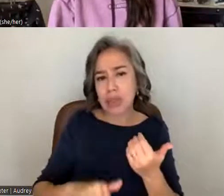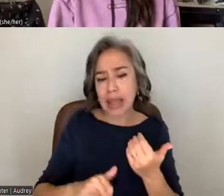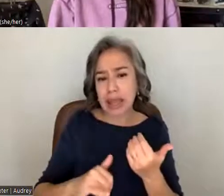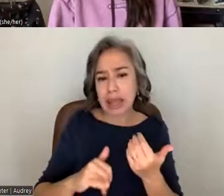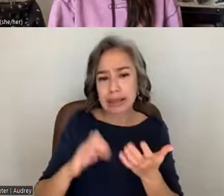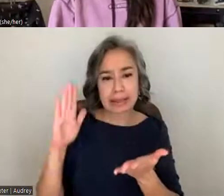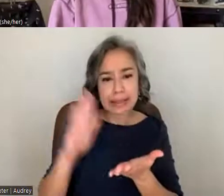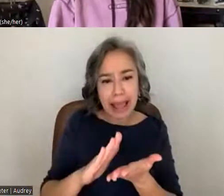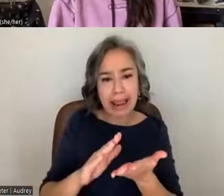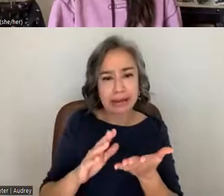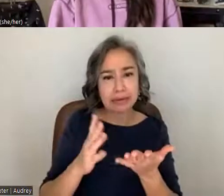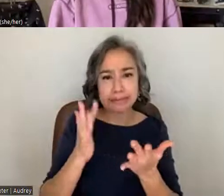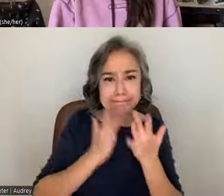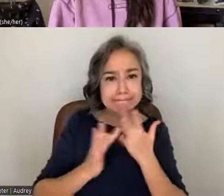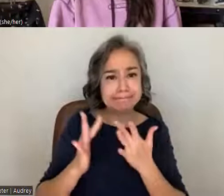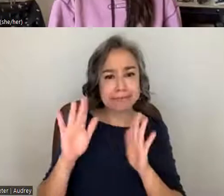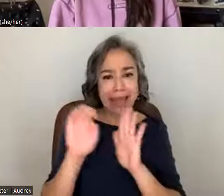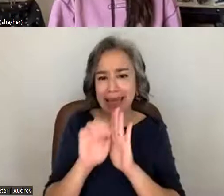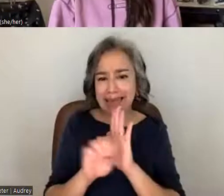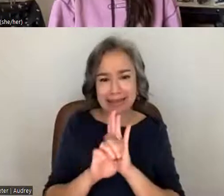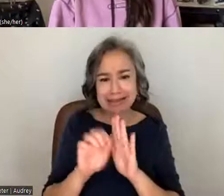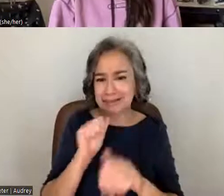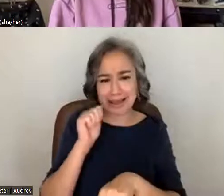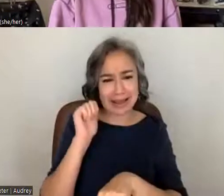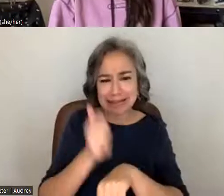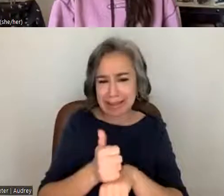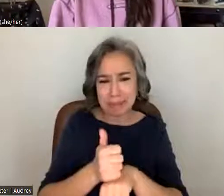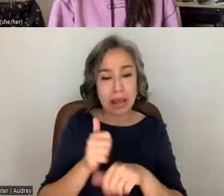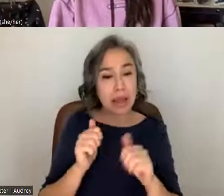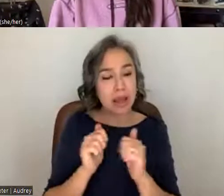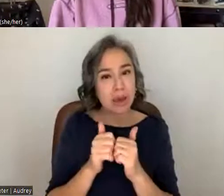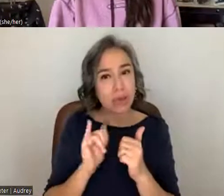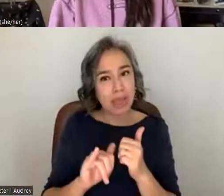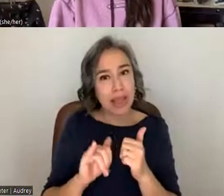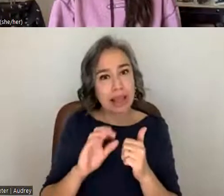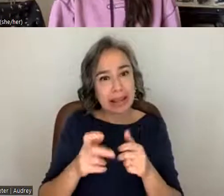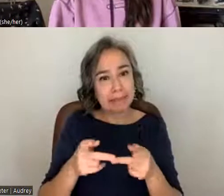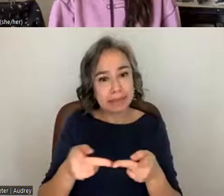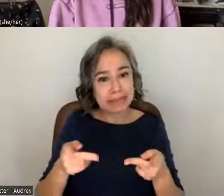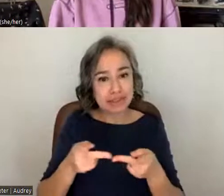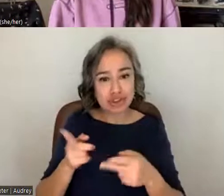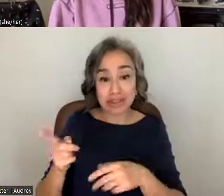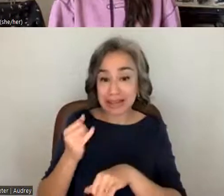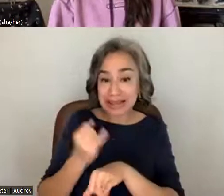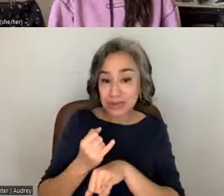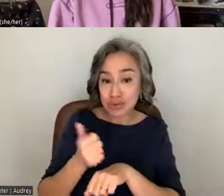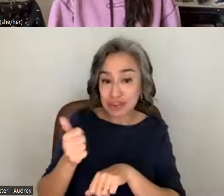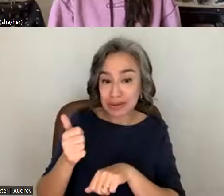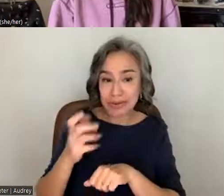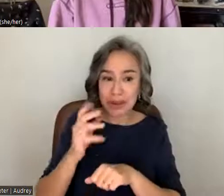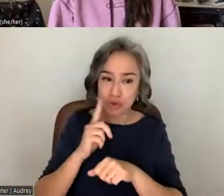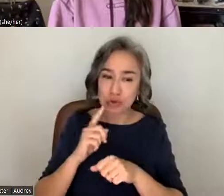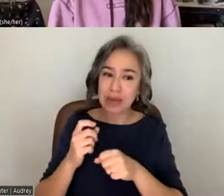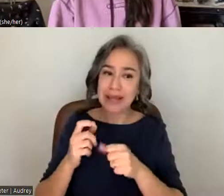these ethics being in place can actually work to position institutions to uphold intersecting systems